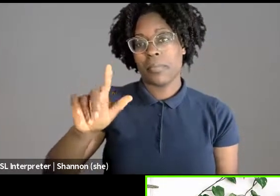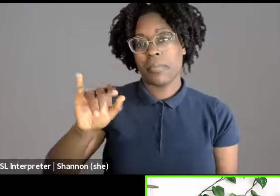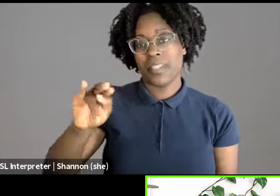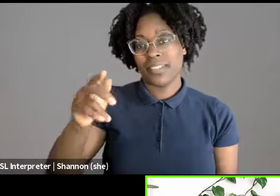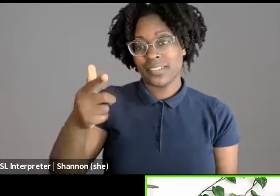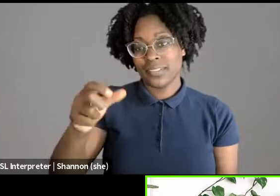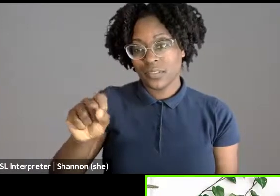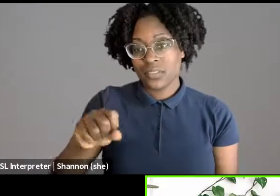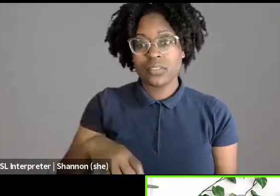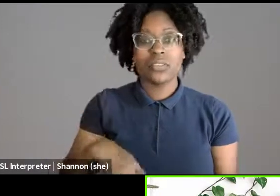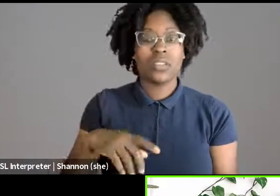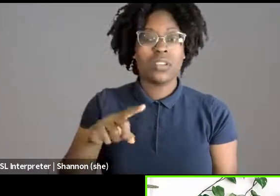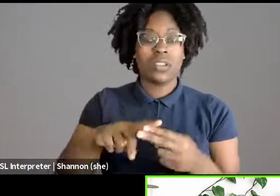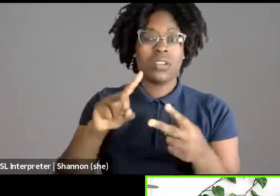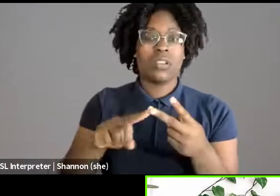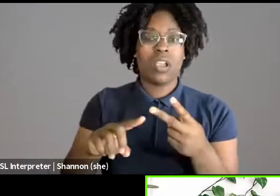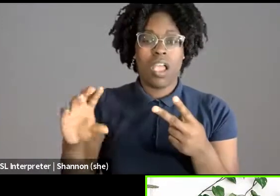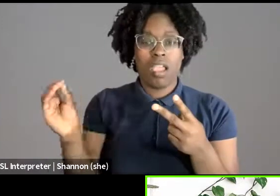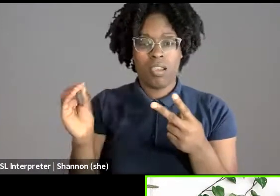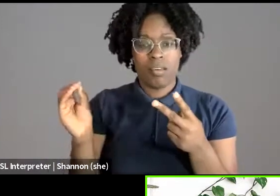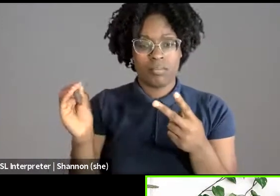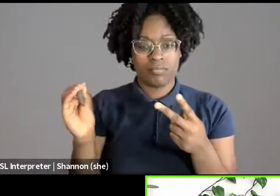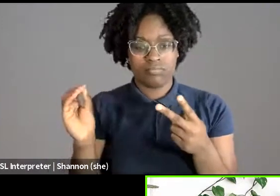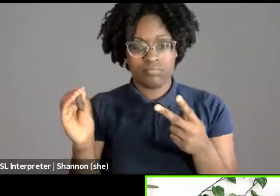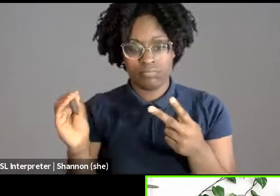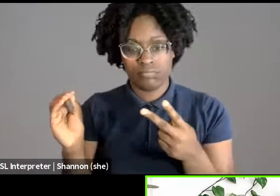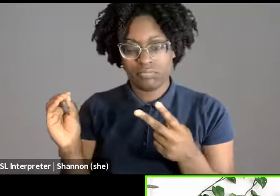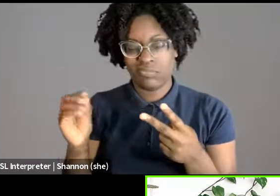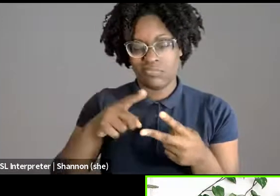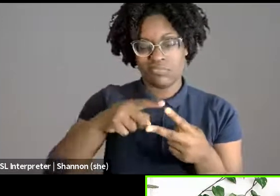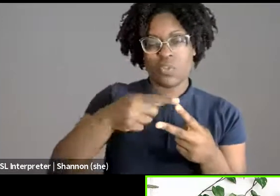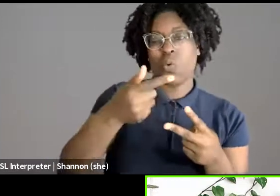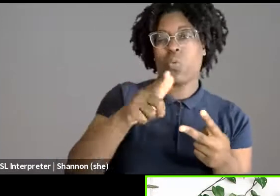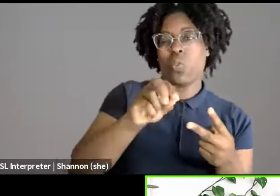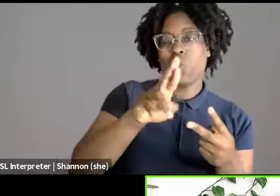folks. The core of culturally relevant programming